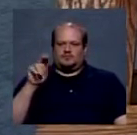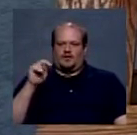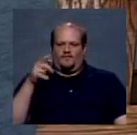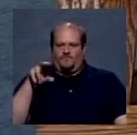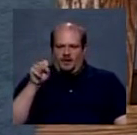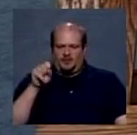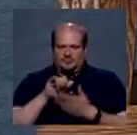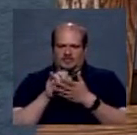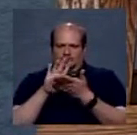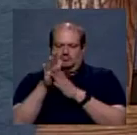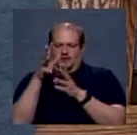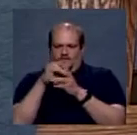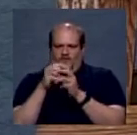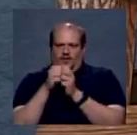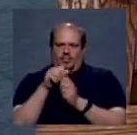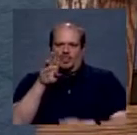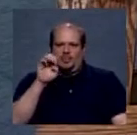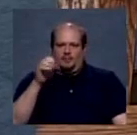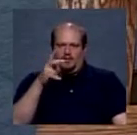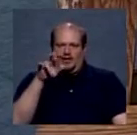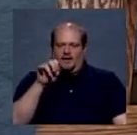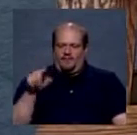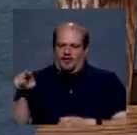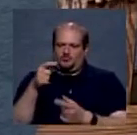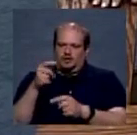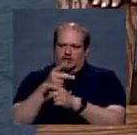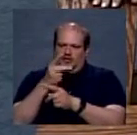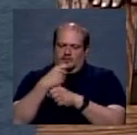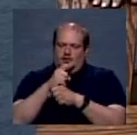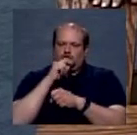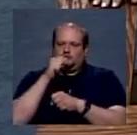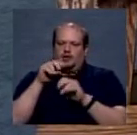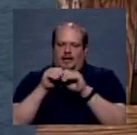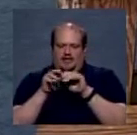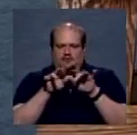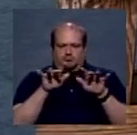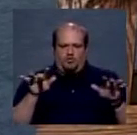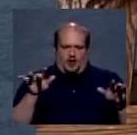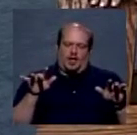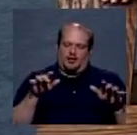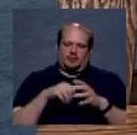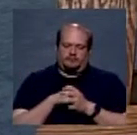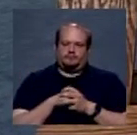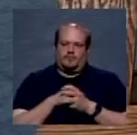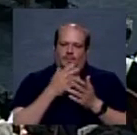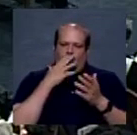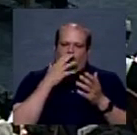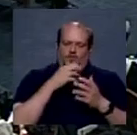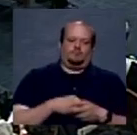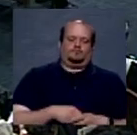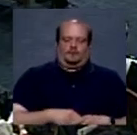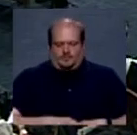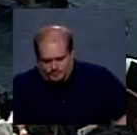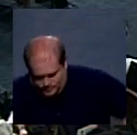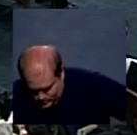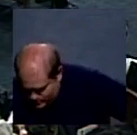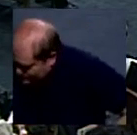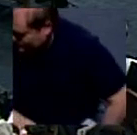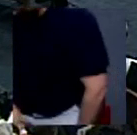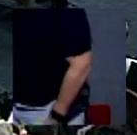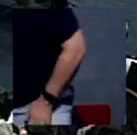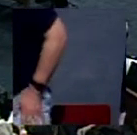gets in the beehives that they're working to take care of and make sure the spread doesn't come over any further than it has. Thank you. Again, I apologize for that